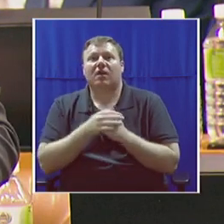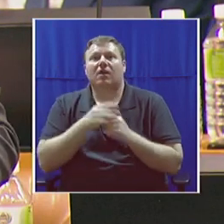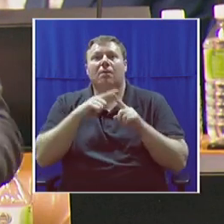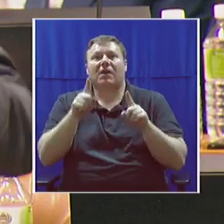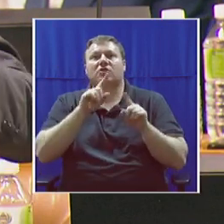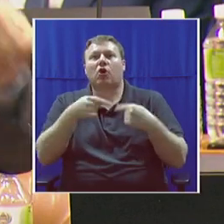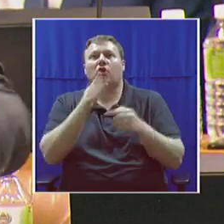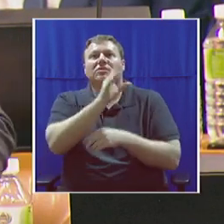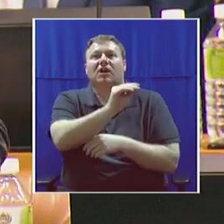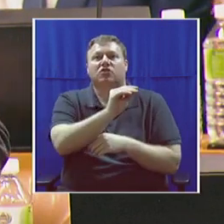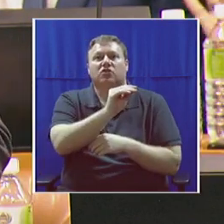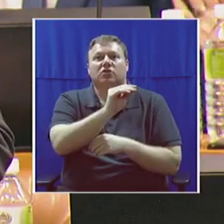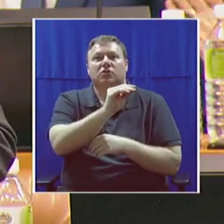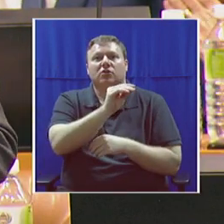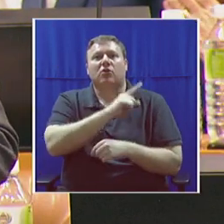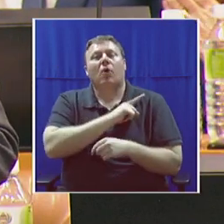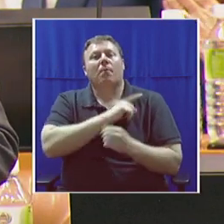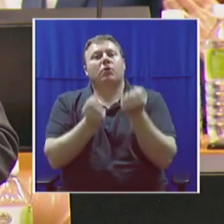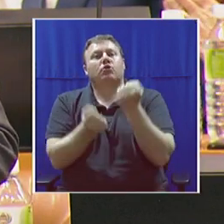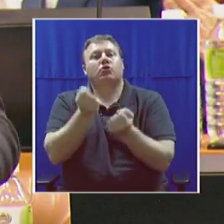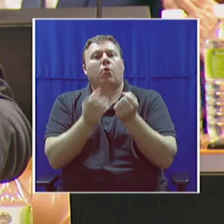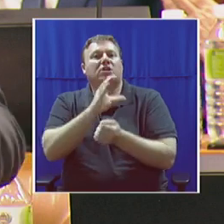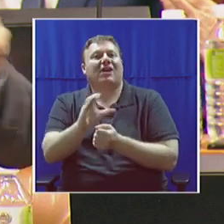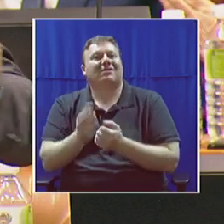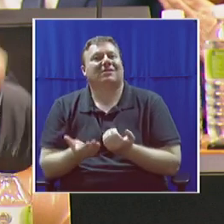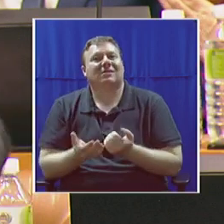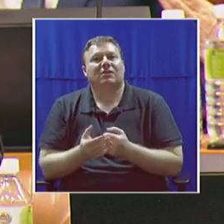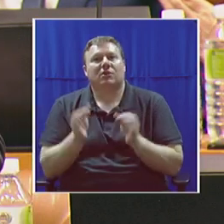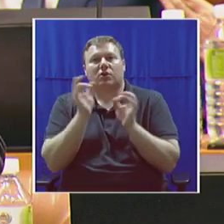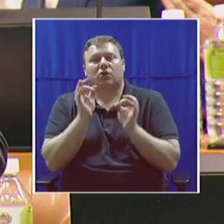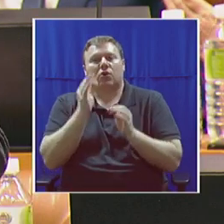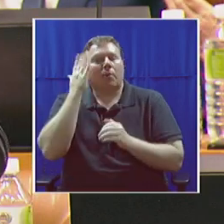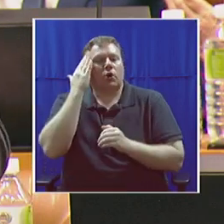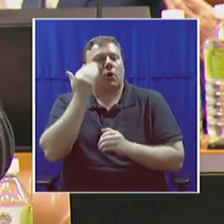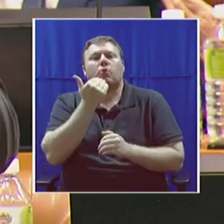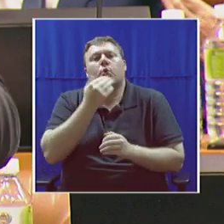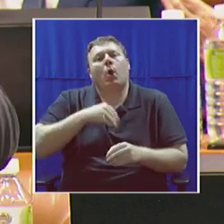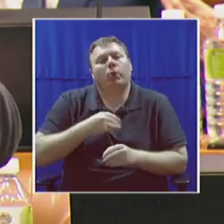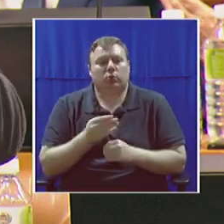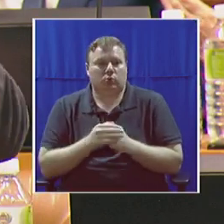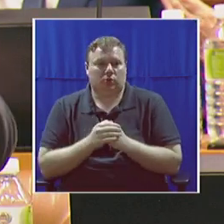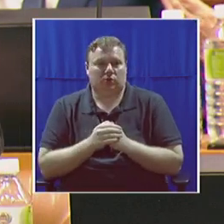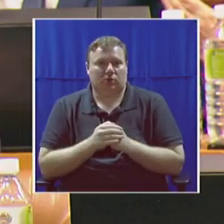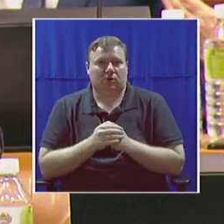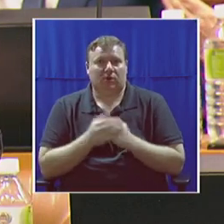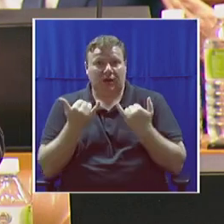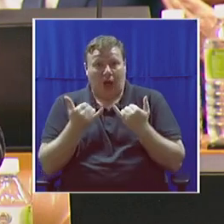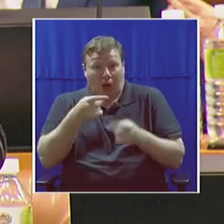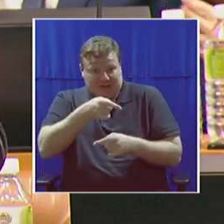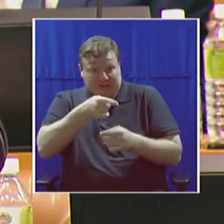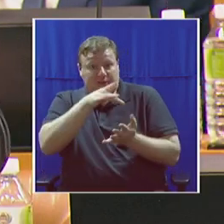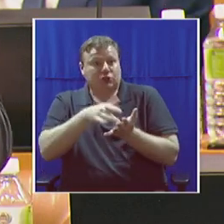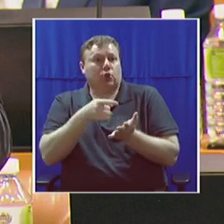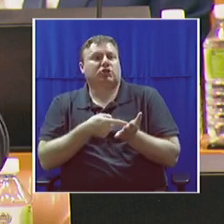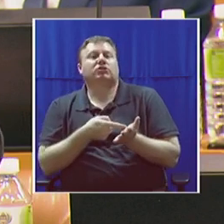it because it's the subject of a court case so nobody knows who actually owns that given that that's the